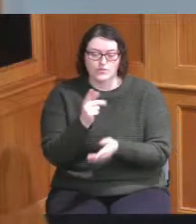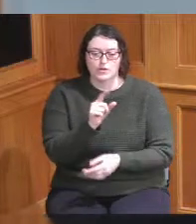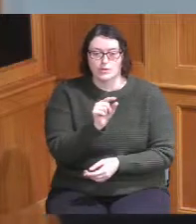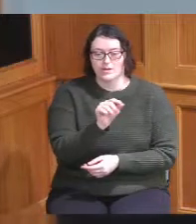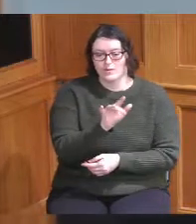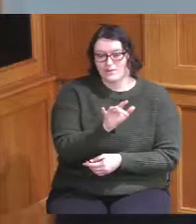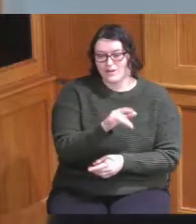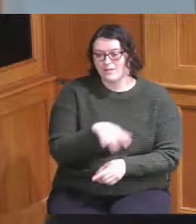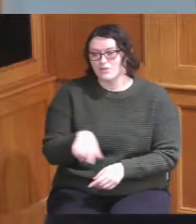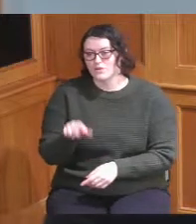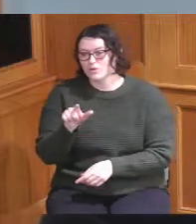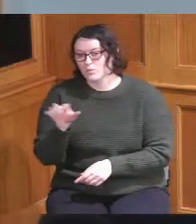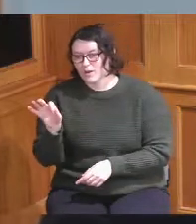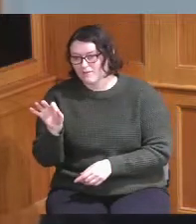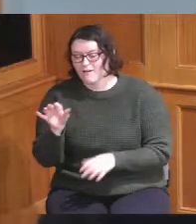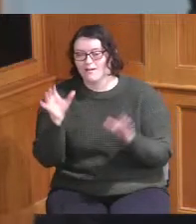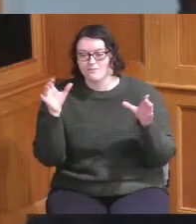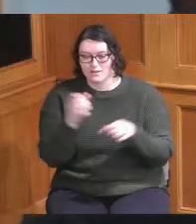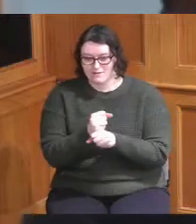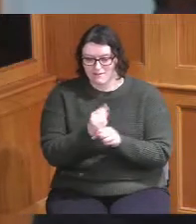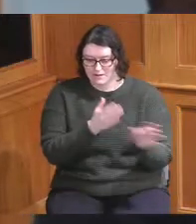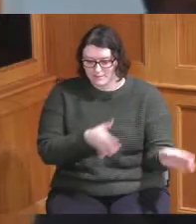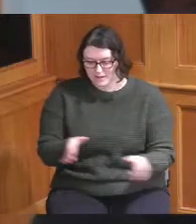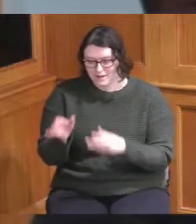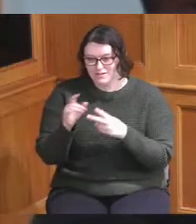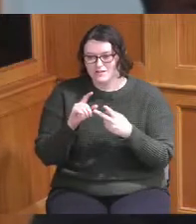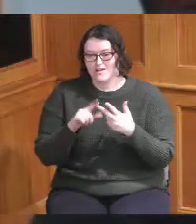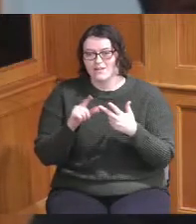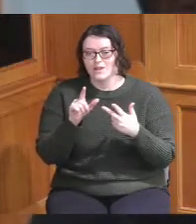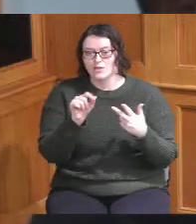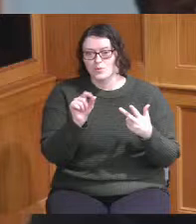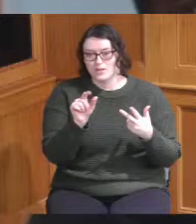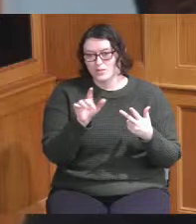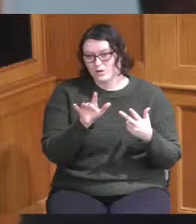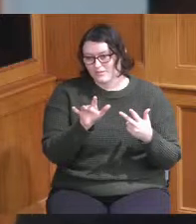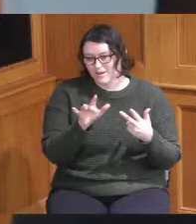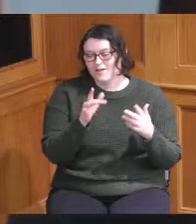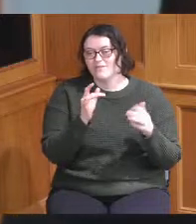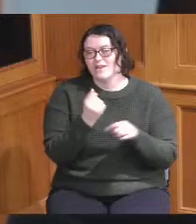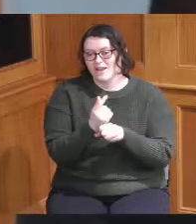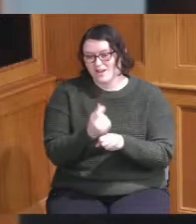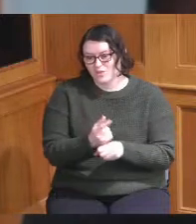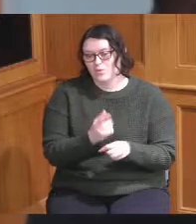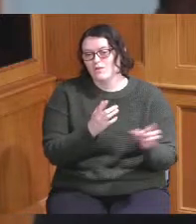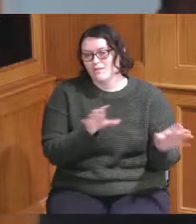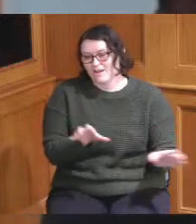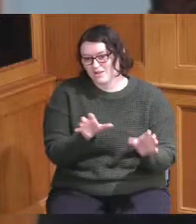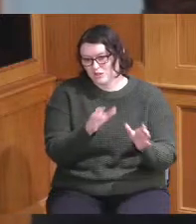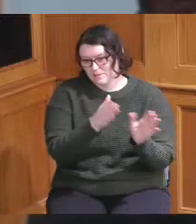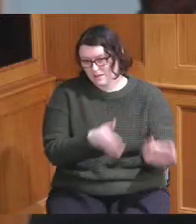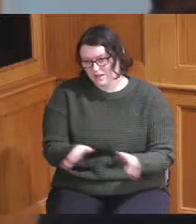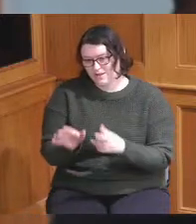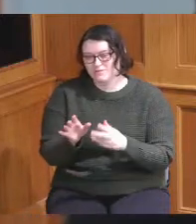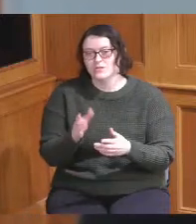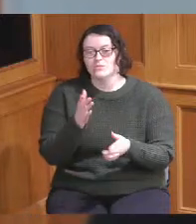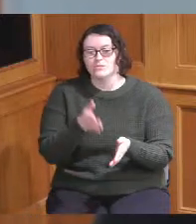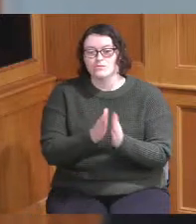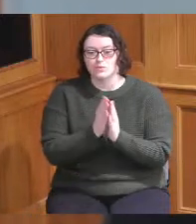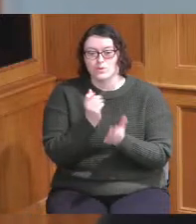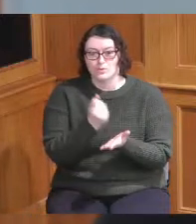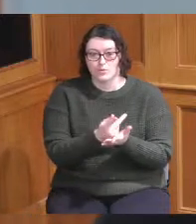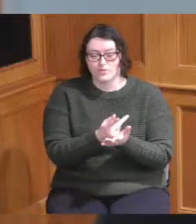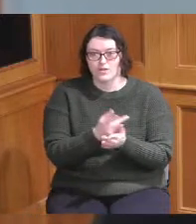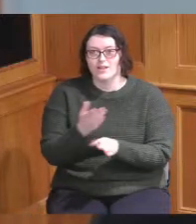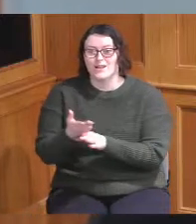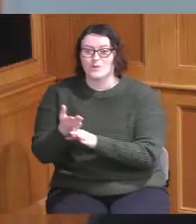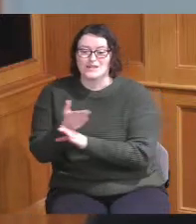2029 consolidated plan and the 2025 annual action plan, with both plans being submitted to HUD by May 16th